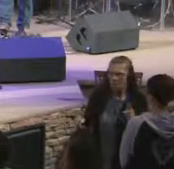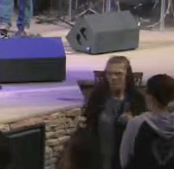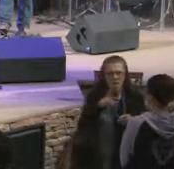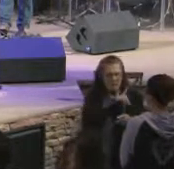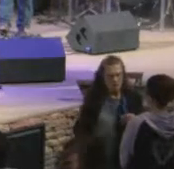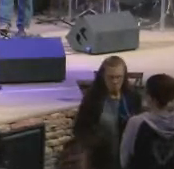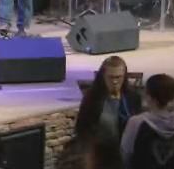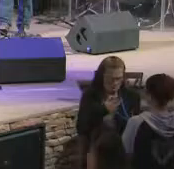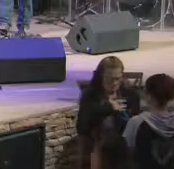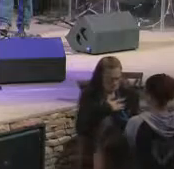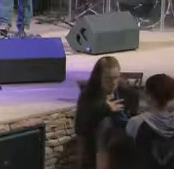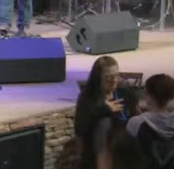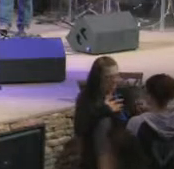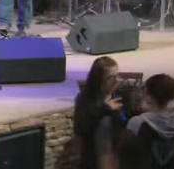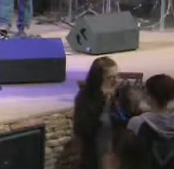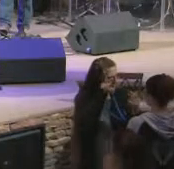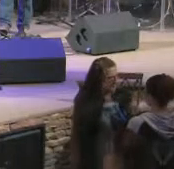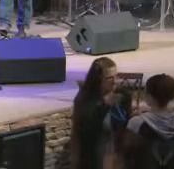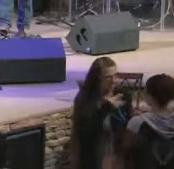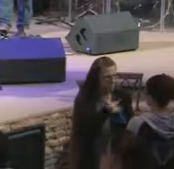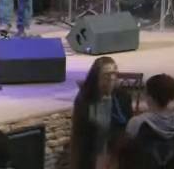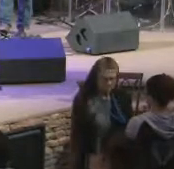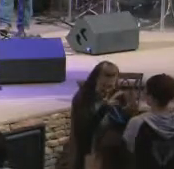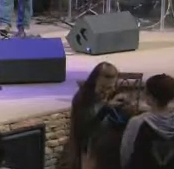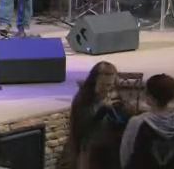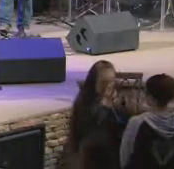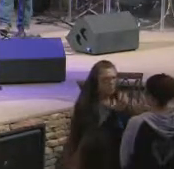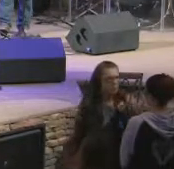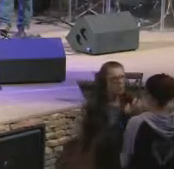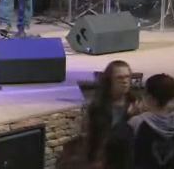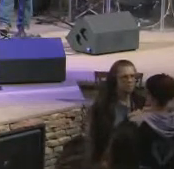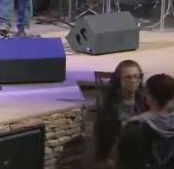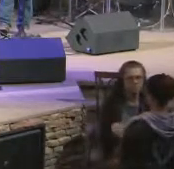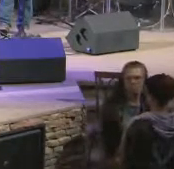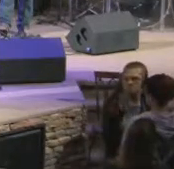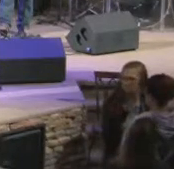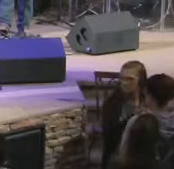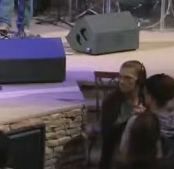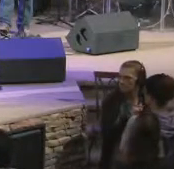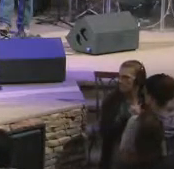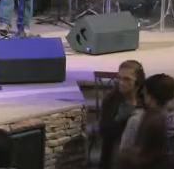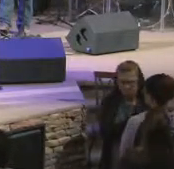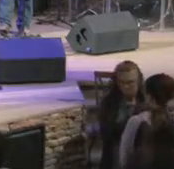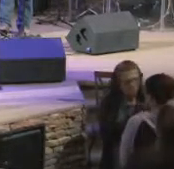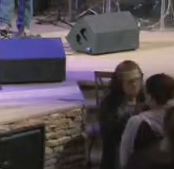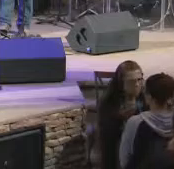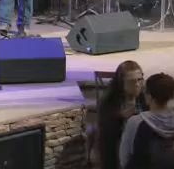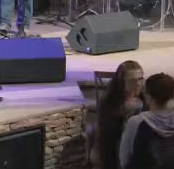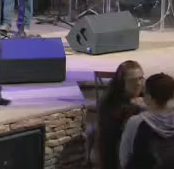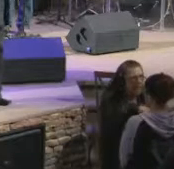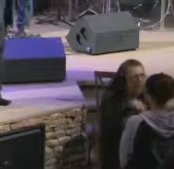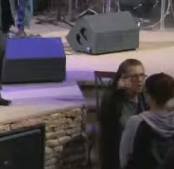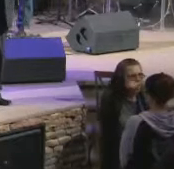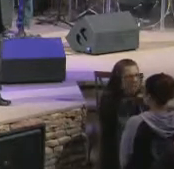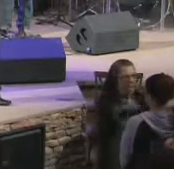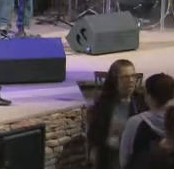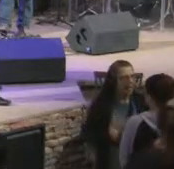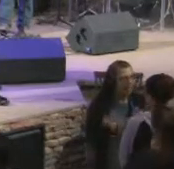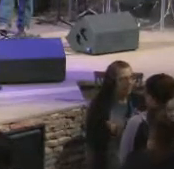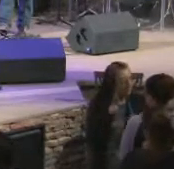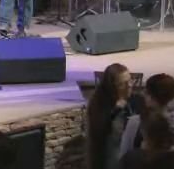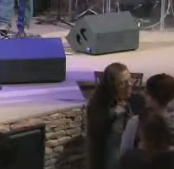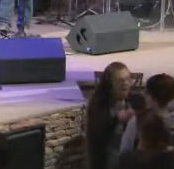your heart. Come on, step out of your chair and come and gather around these right now. There's something in their life that they're needing, and God